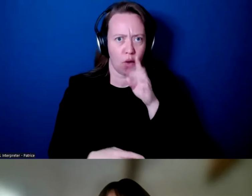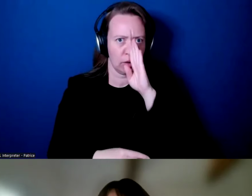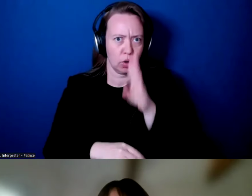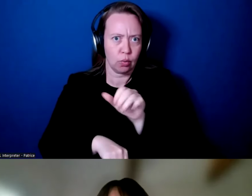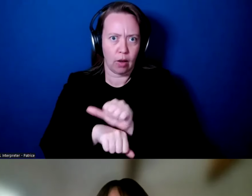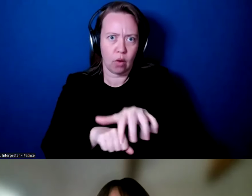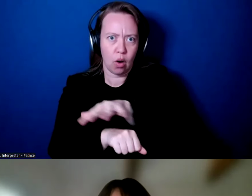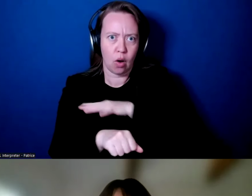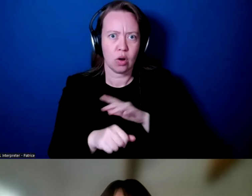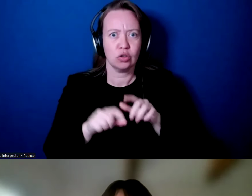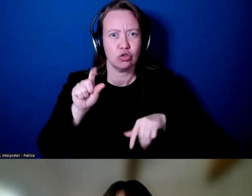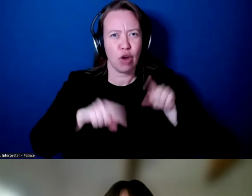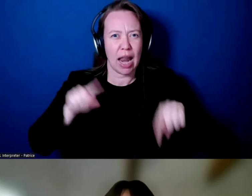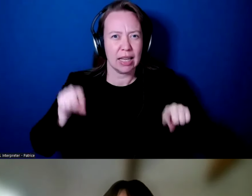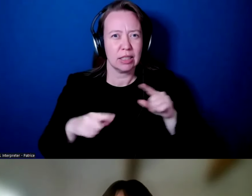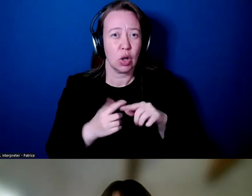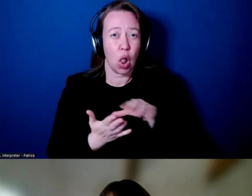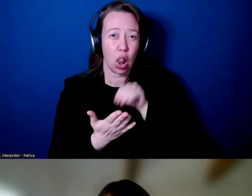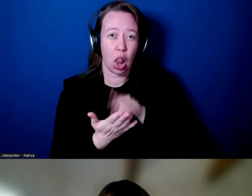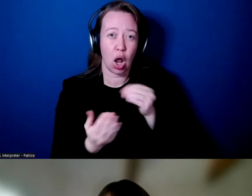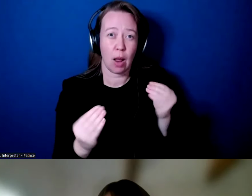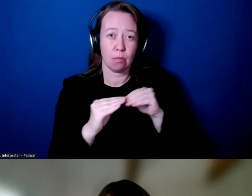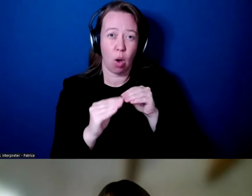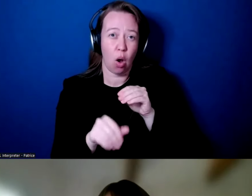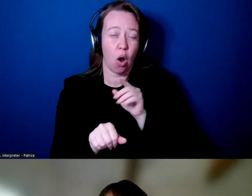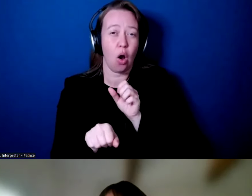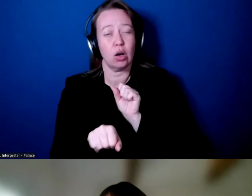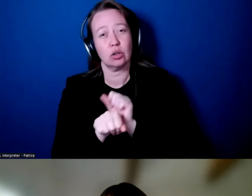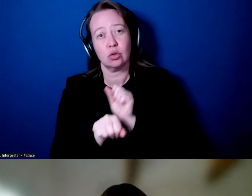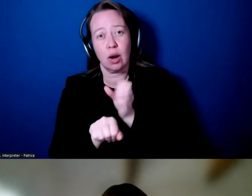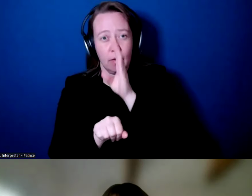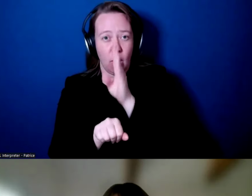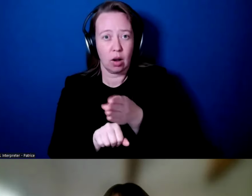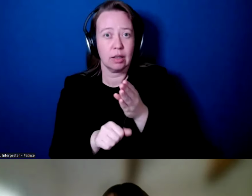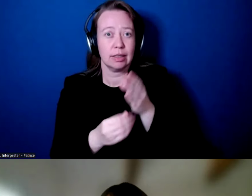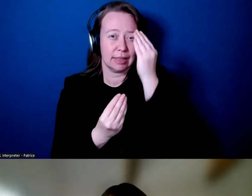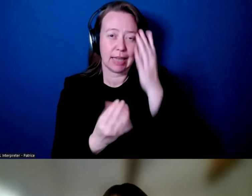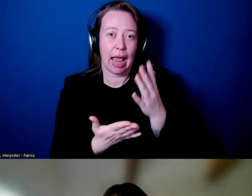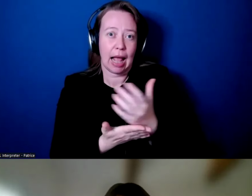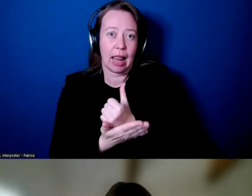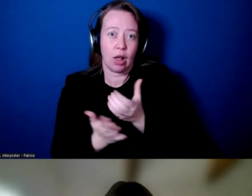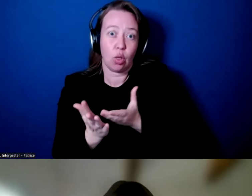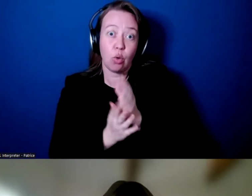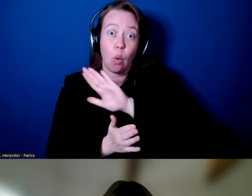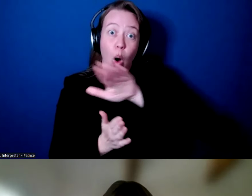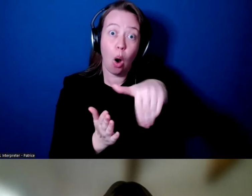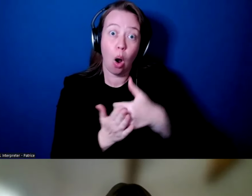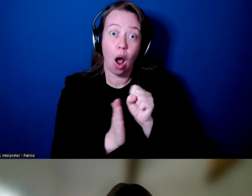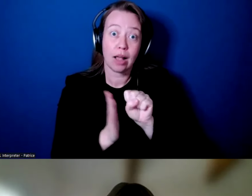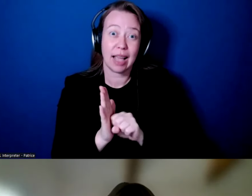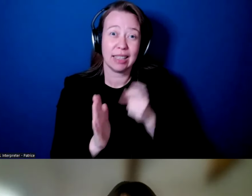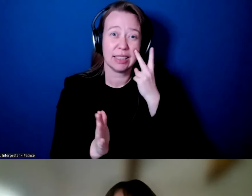Strategies Center to learn more about direct care workforce data collection across states and where the gaps and opportunities